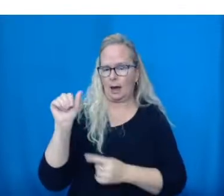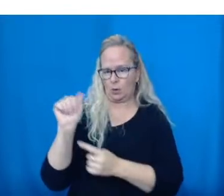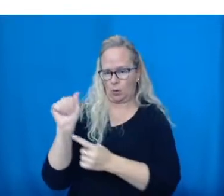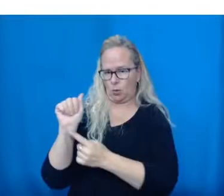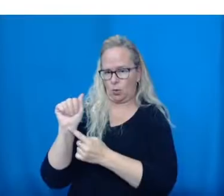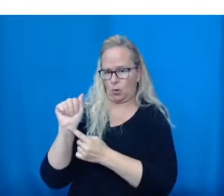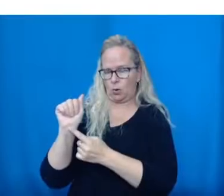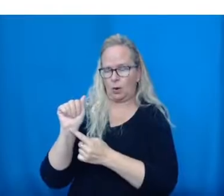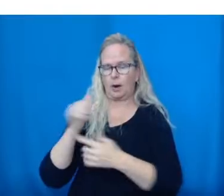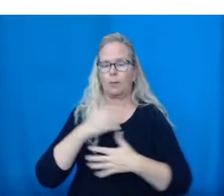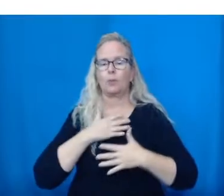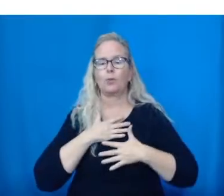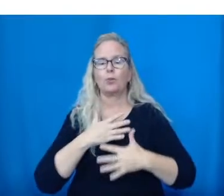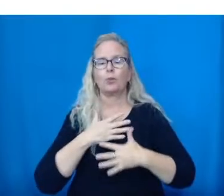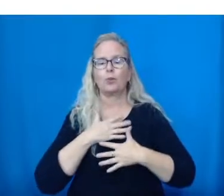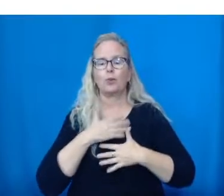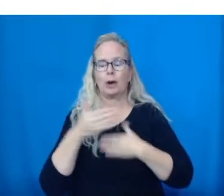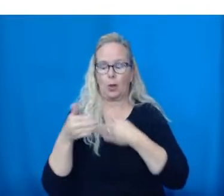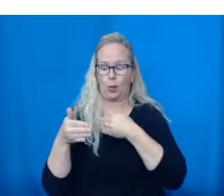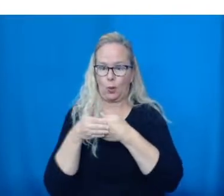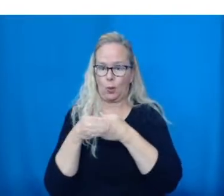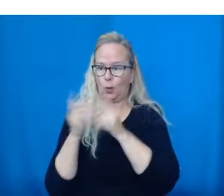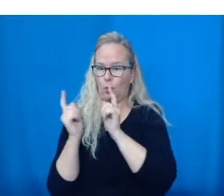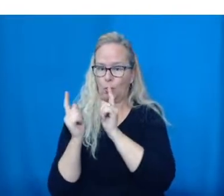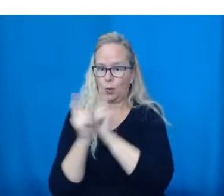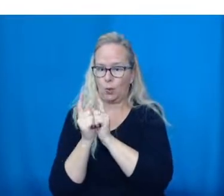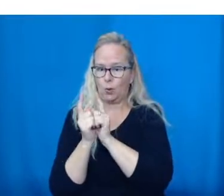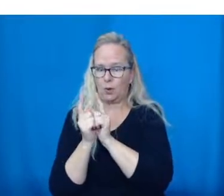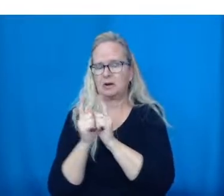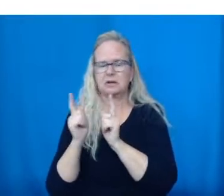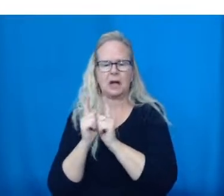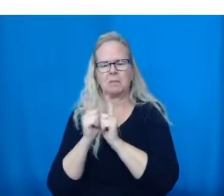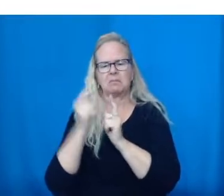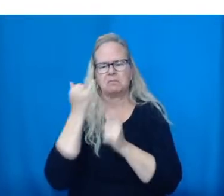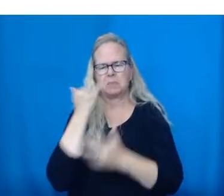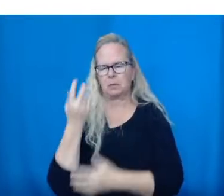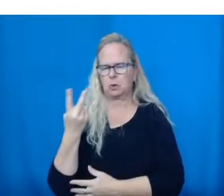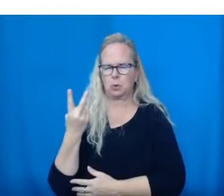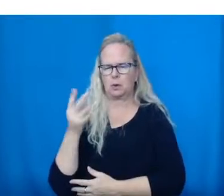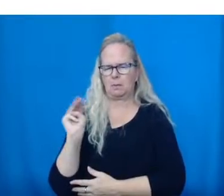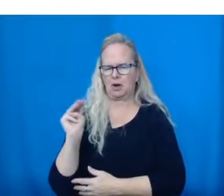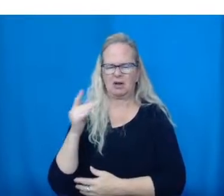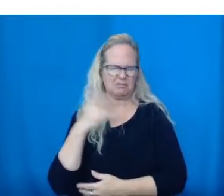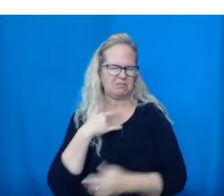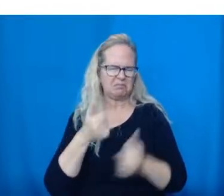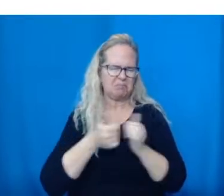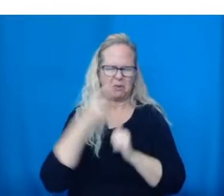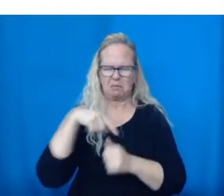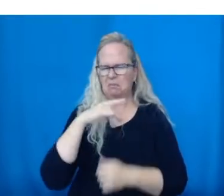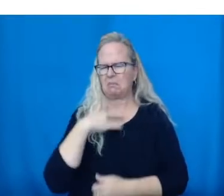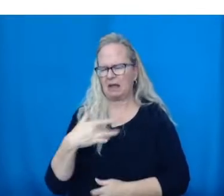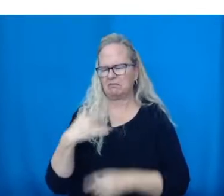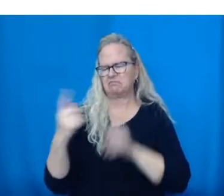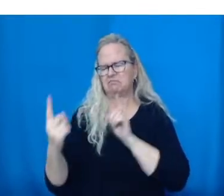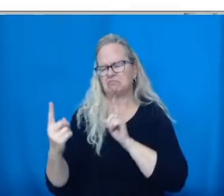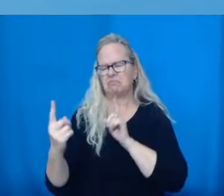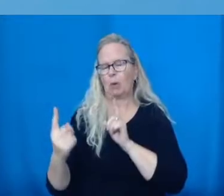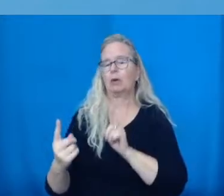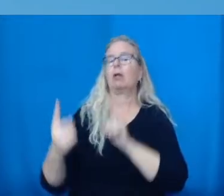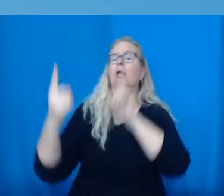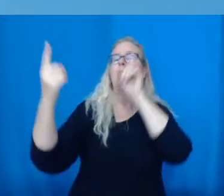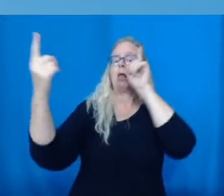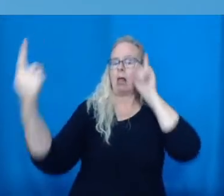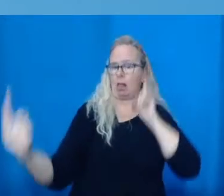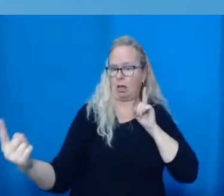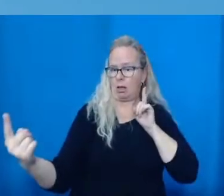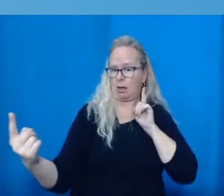that we've seen used so often, and across longer distances, particularly when ventilation is suboptimal. And on that note, determining